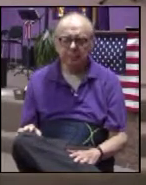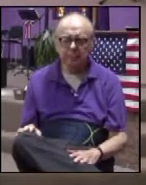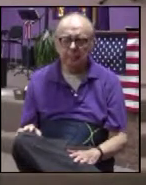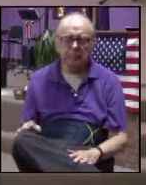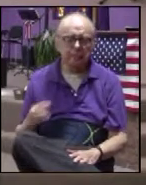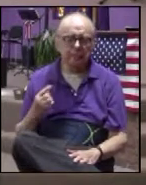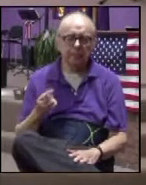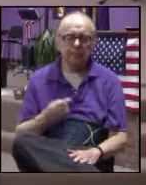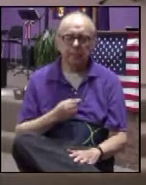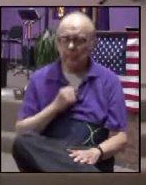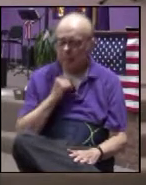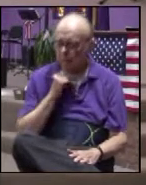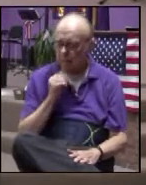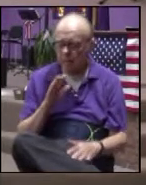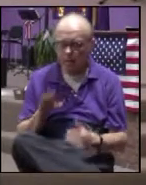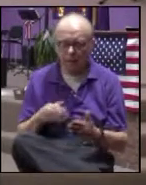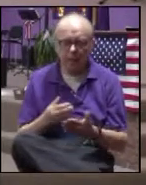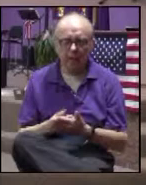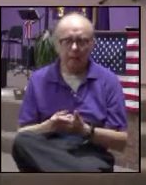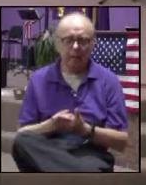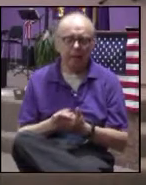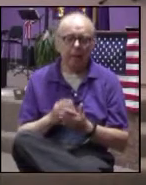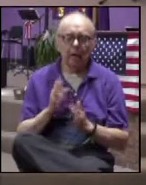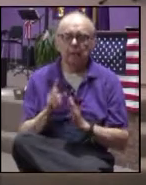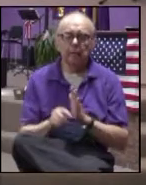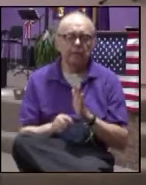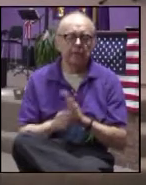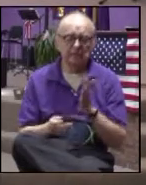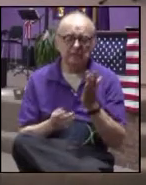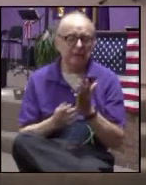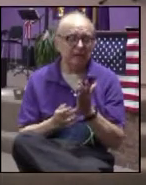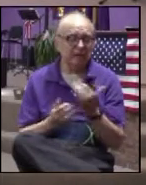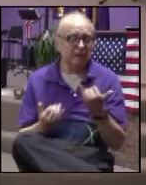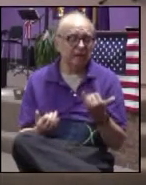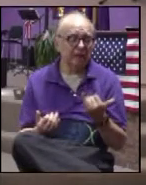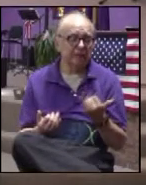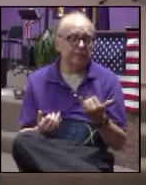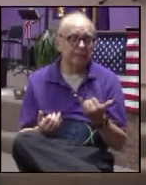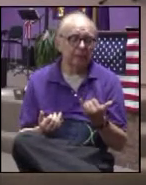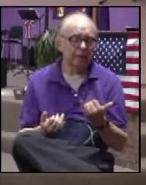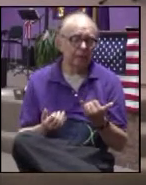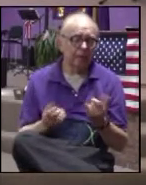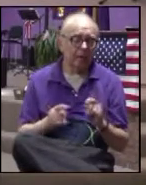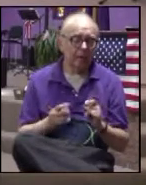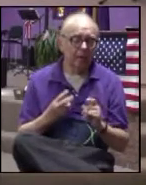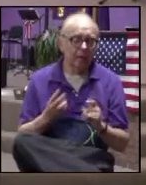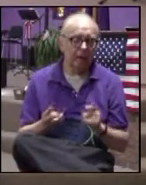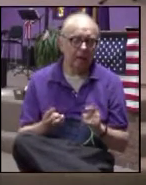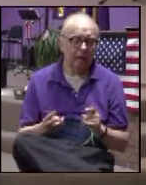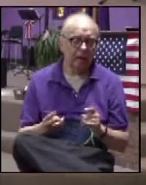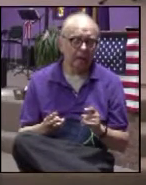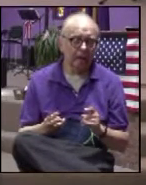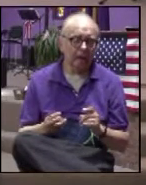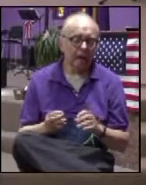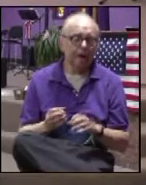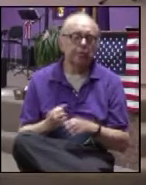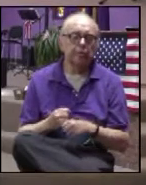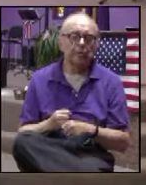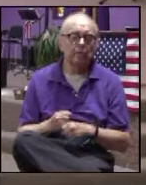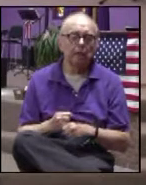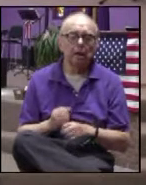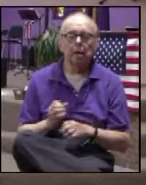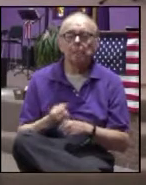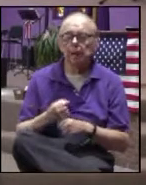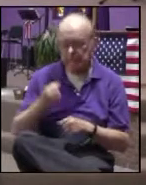we didn't have all of the video technology that we have today. And so we just kind of had to play make-believe, you